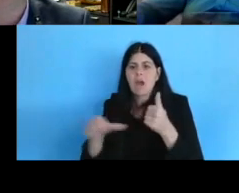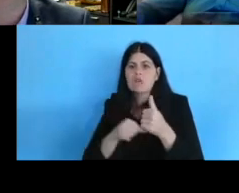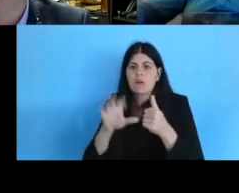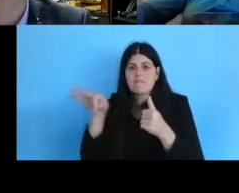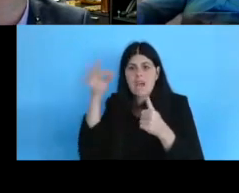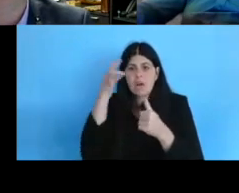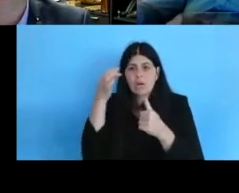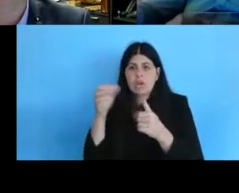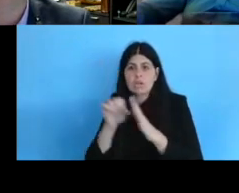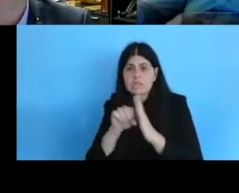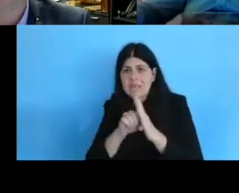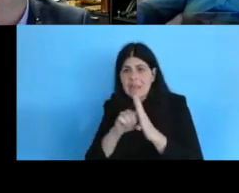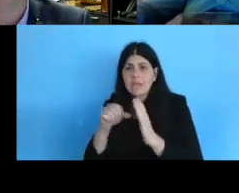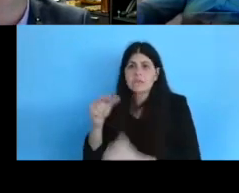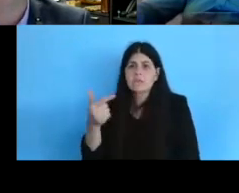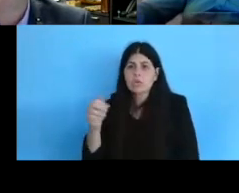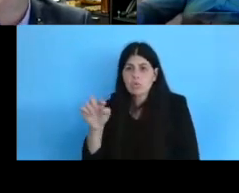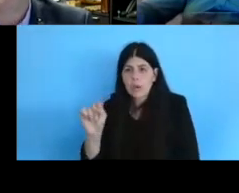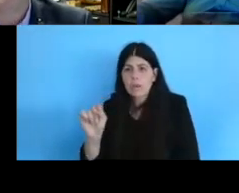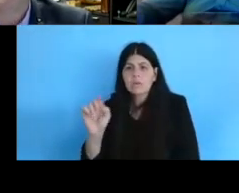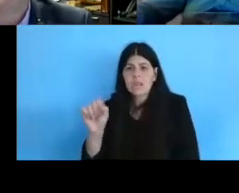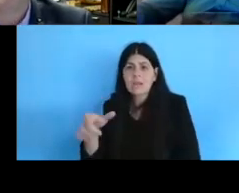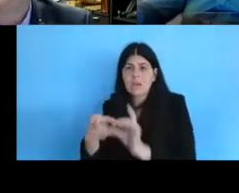They can connect you to the right folks.